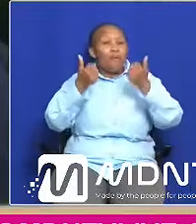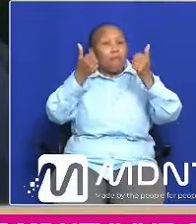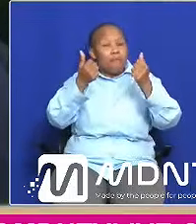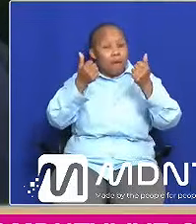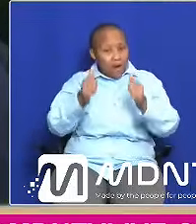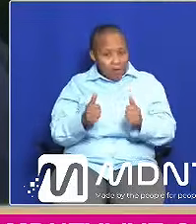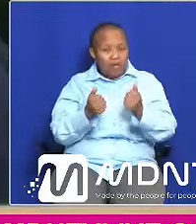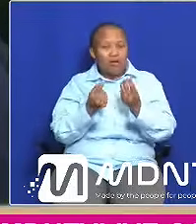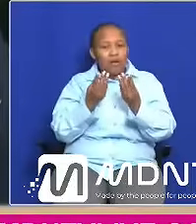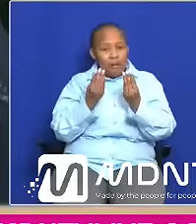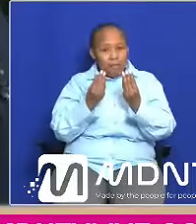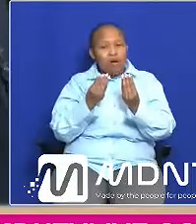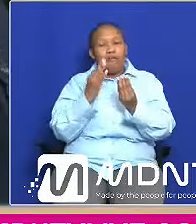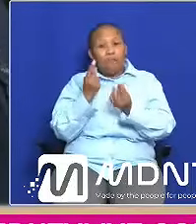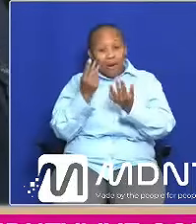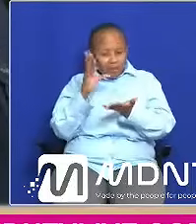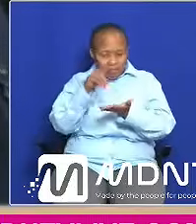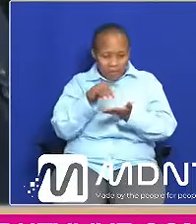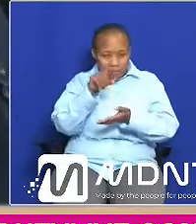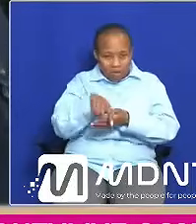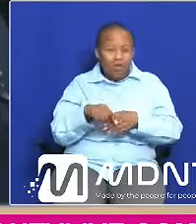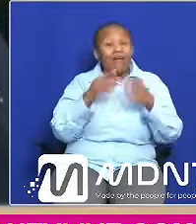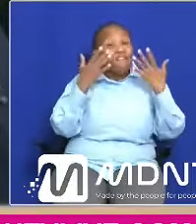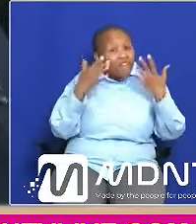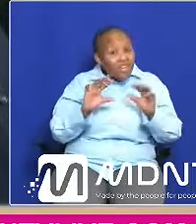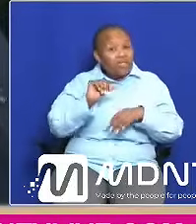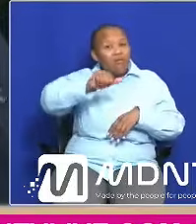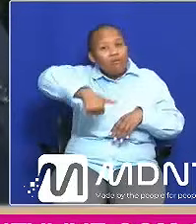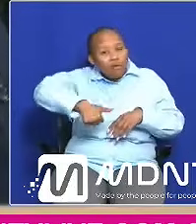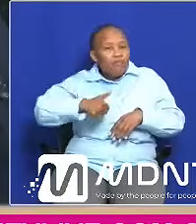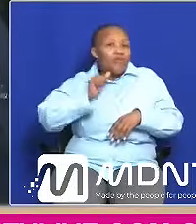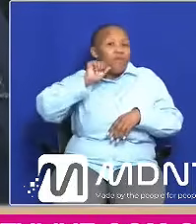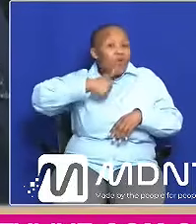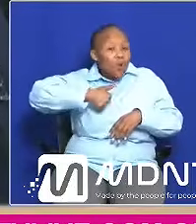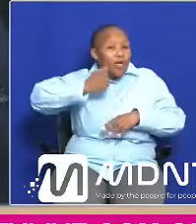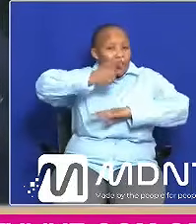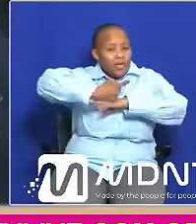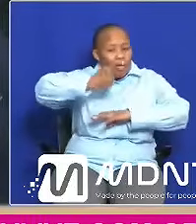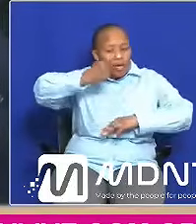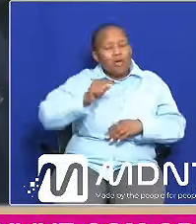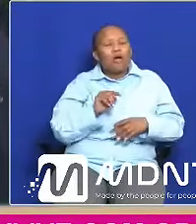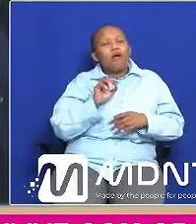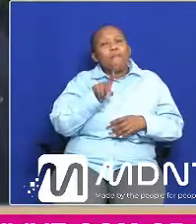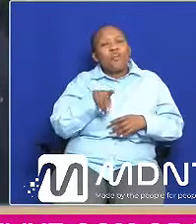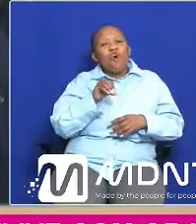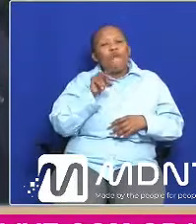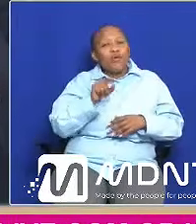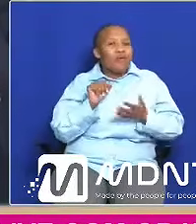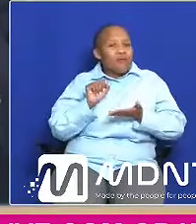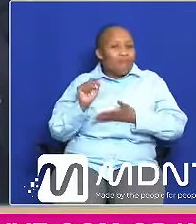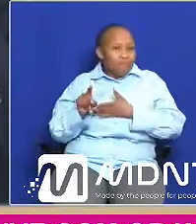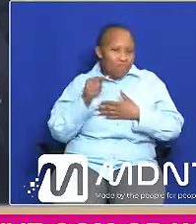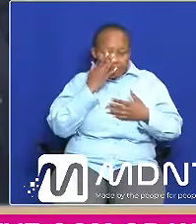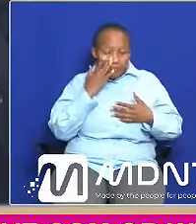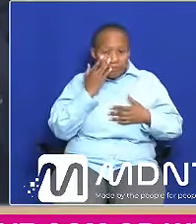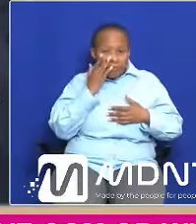of payments that are made. Recipient is Agrippa. Mr. Maumela is referenced. On the